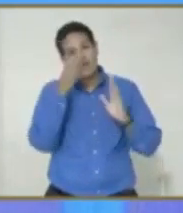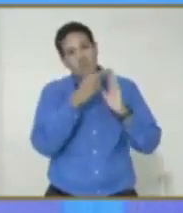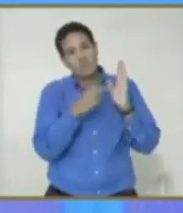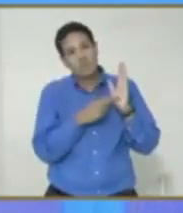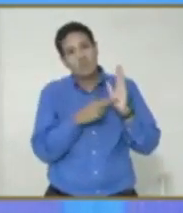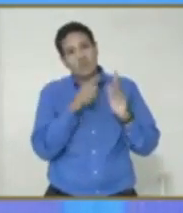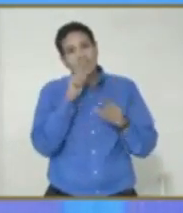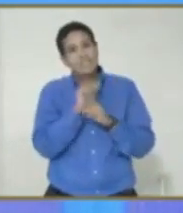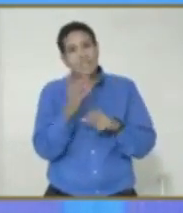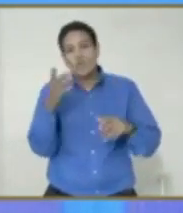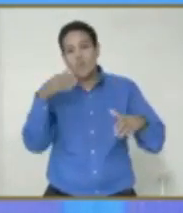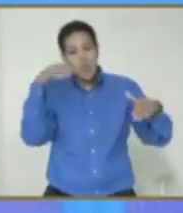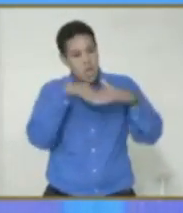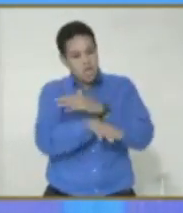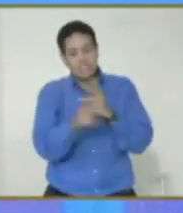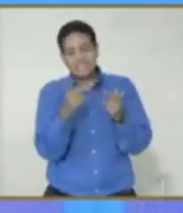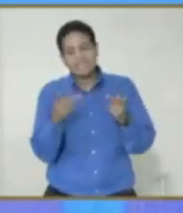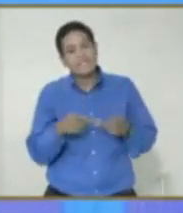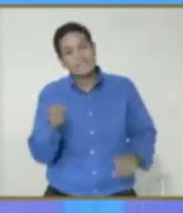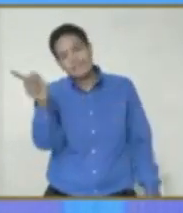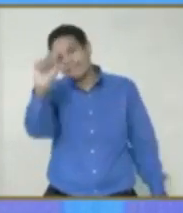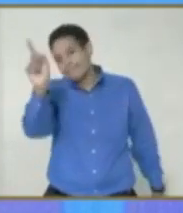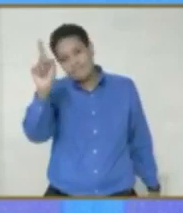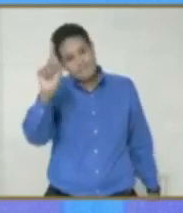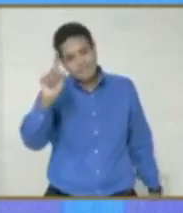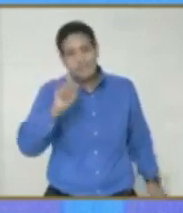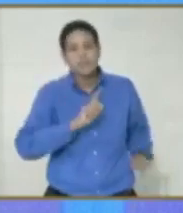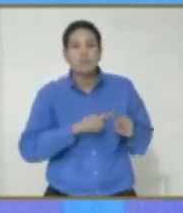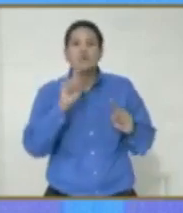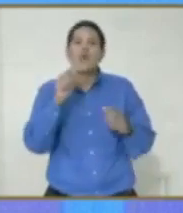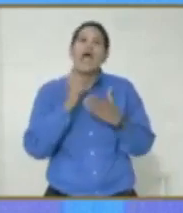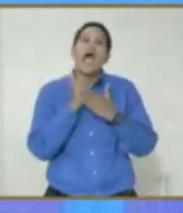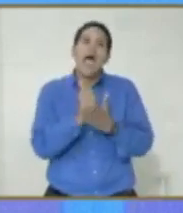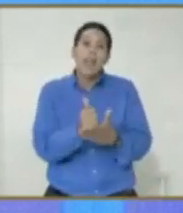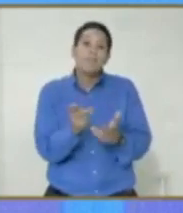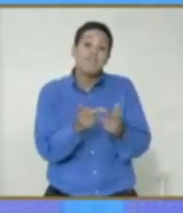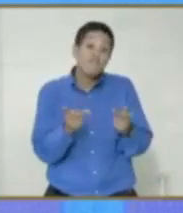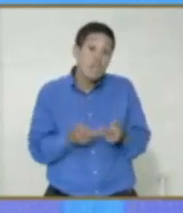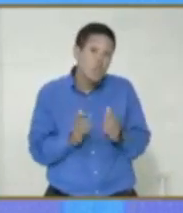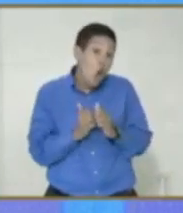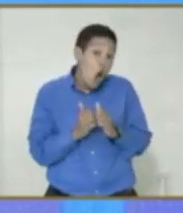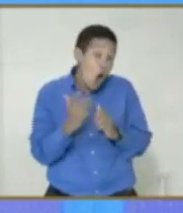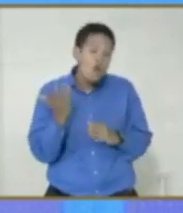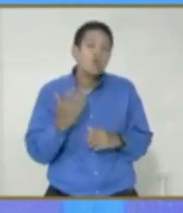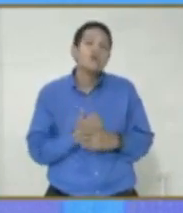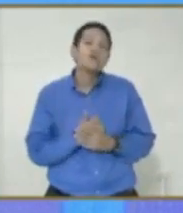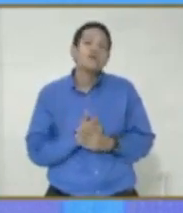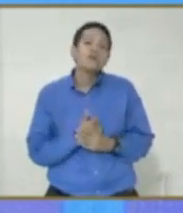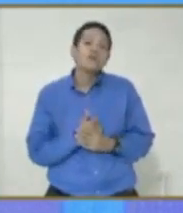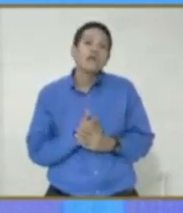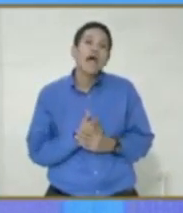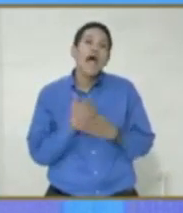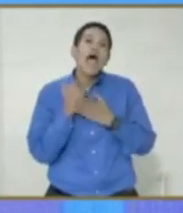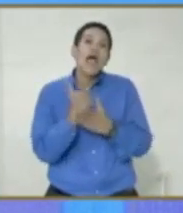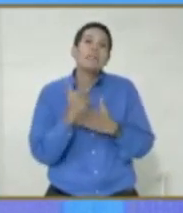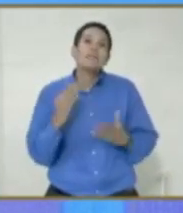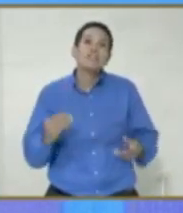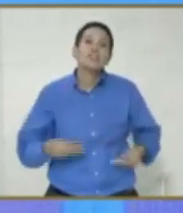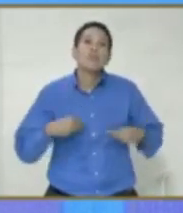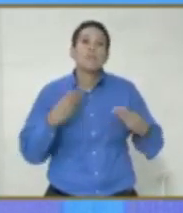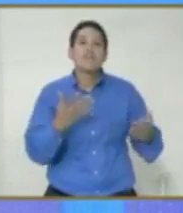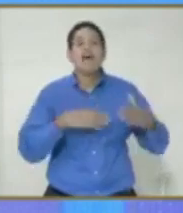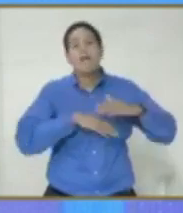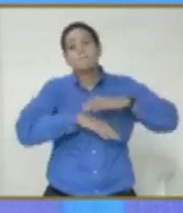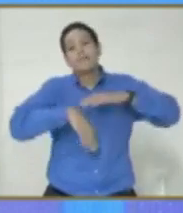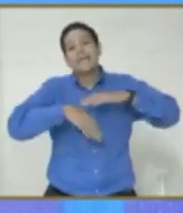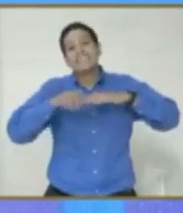enter the facilities. But you can help the facilities by helping to provide basic